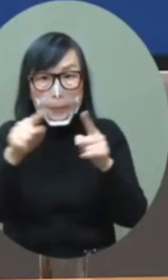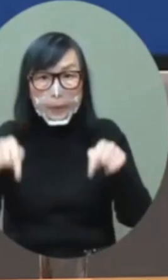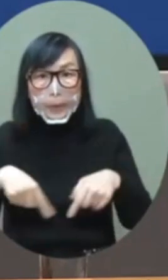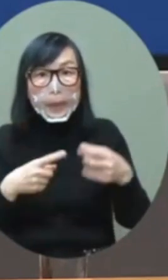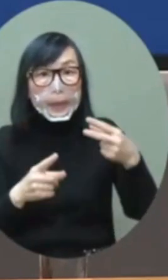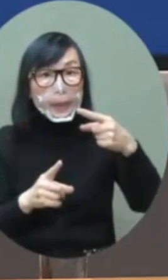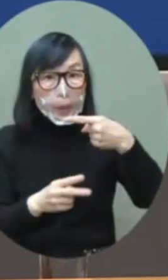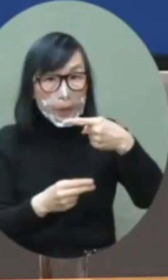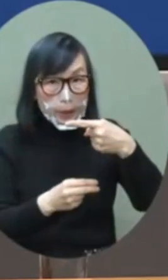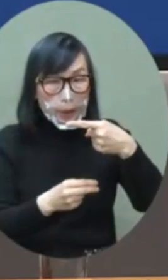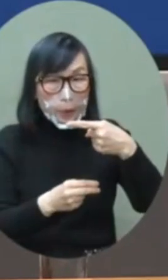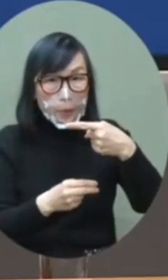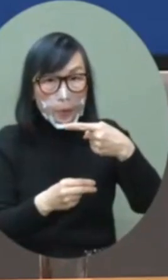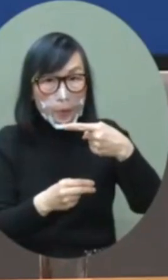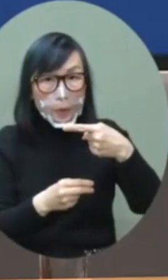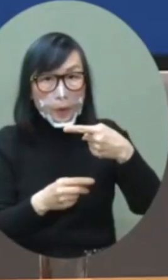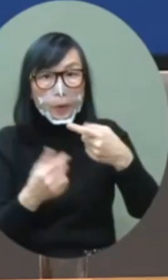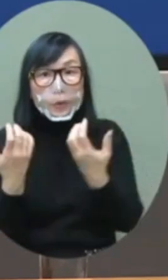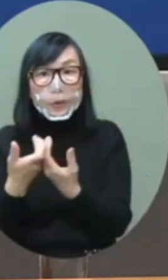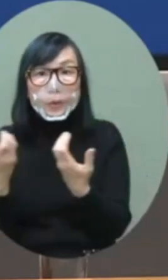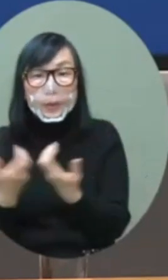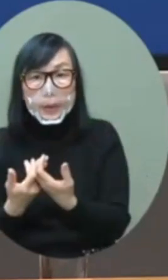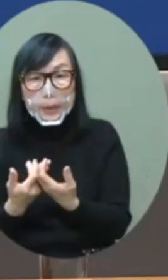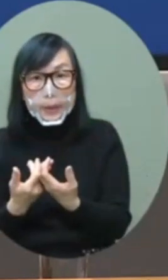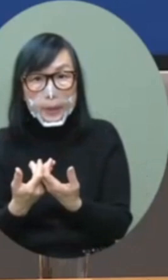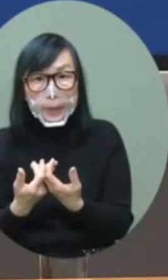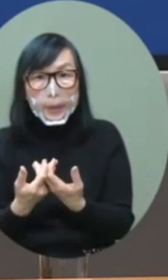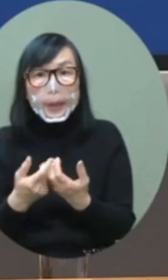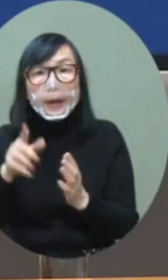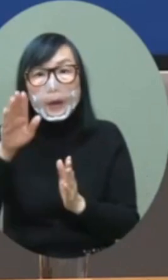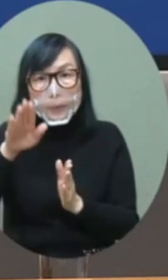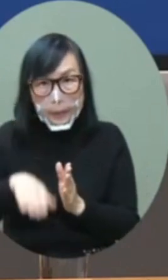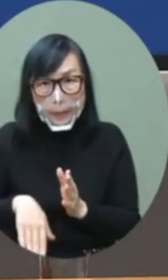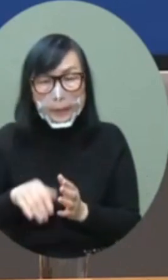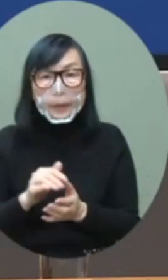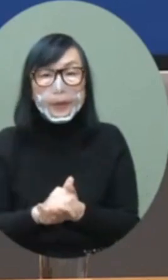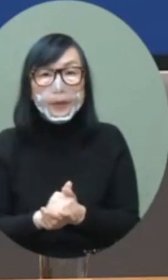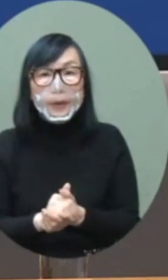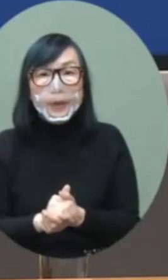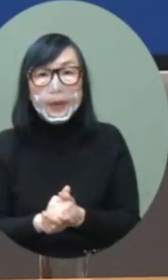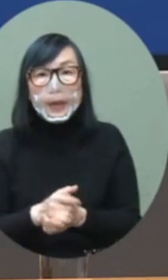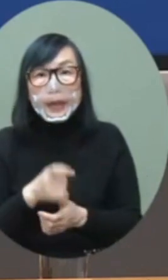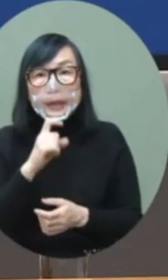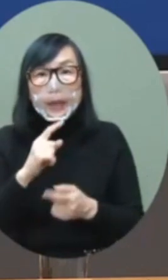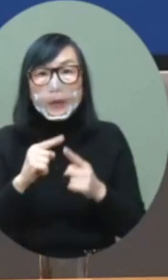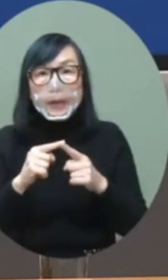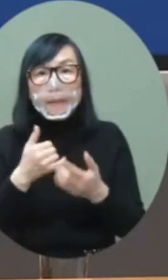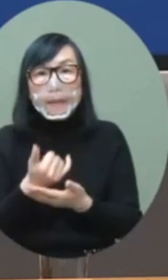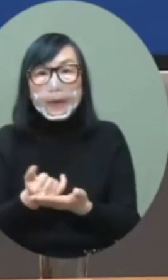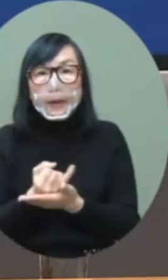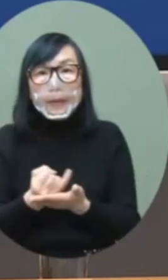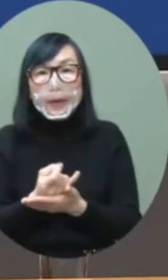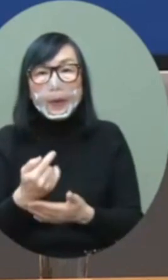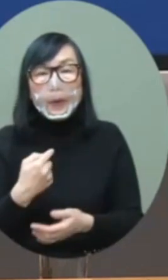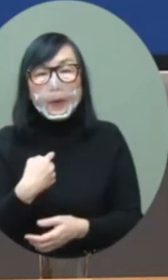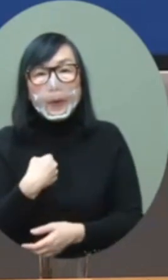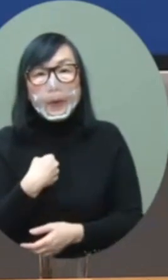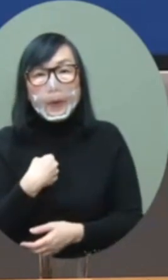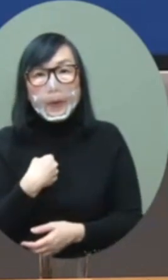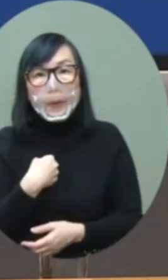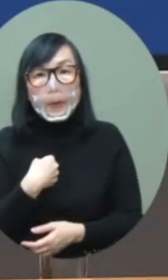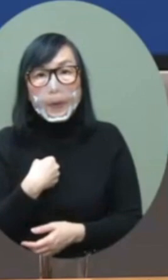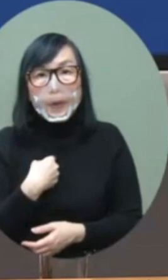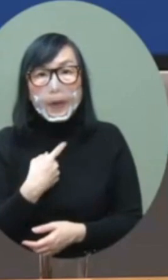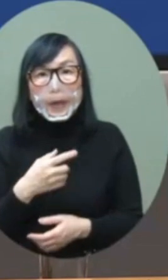cases. And at that time, I was being criticized and attacked for being sort of exaggerating the